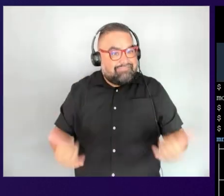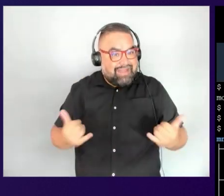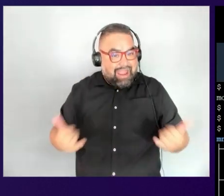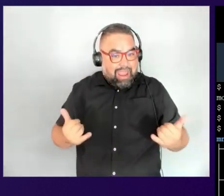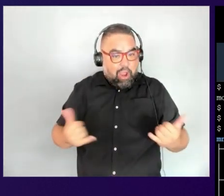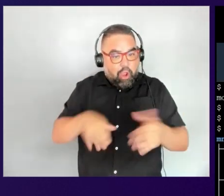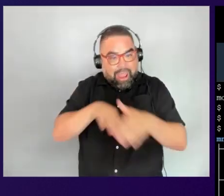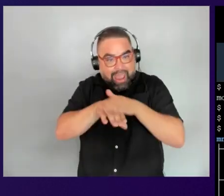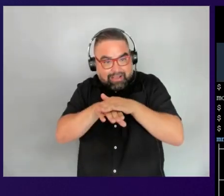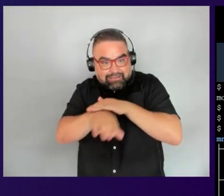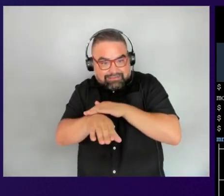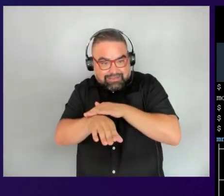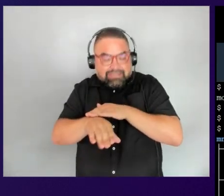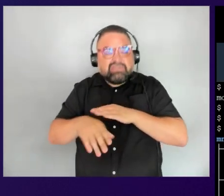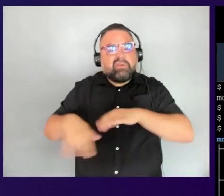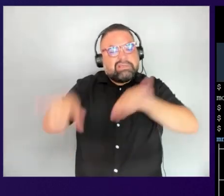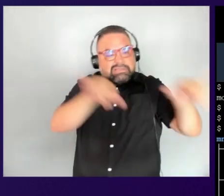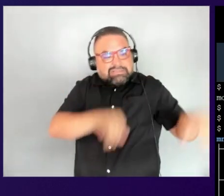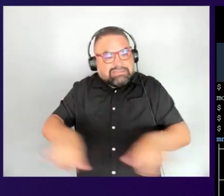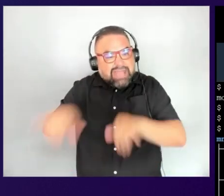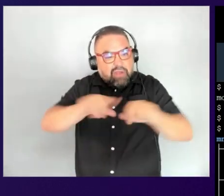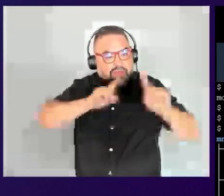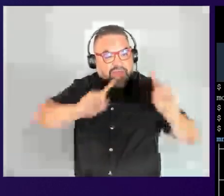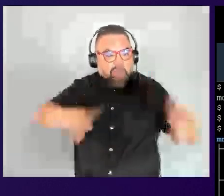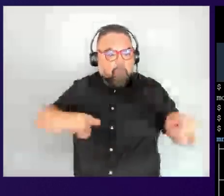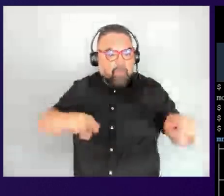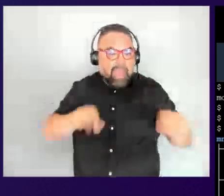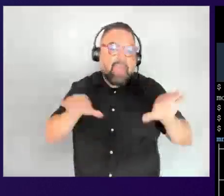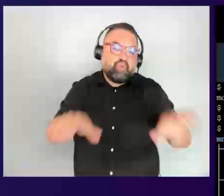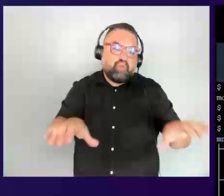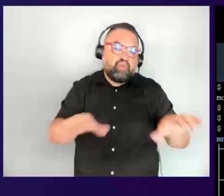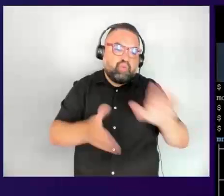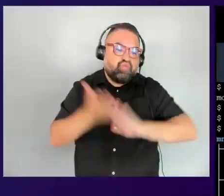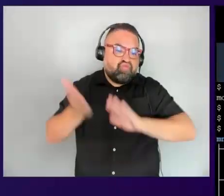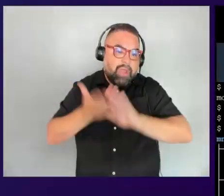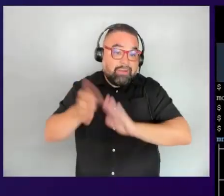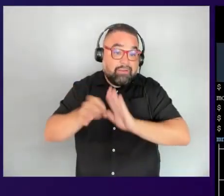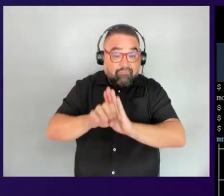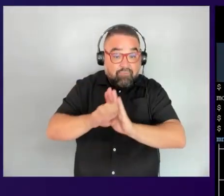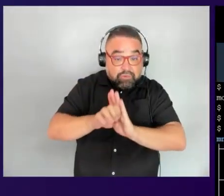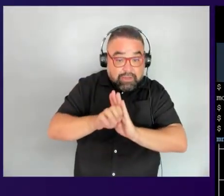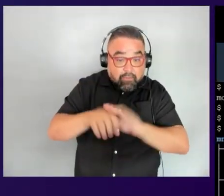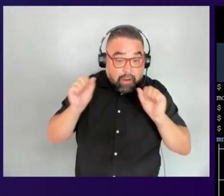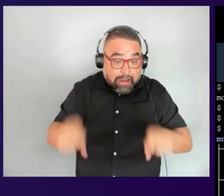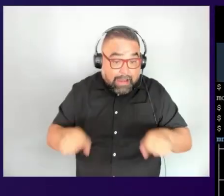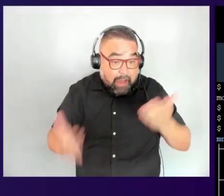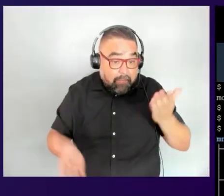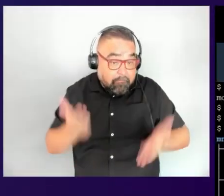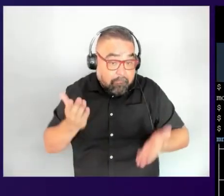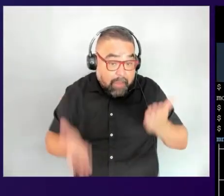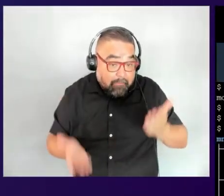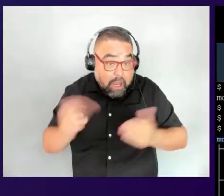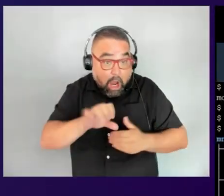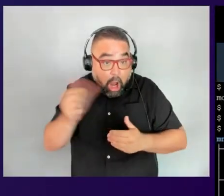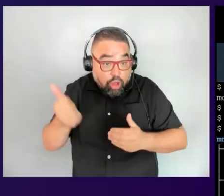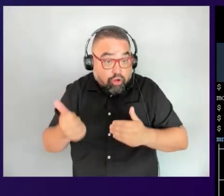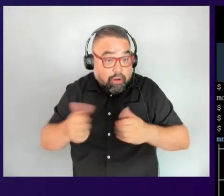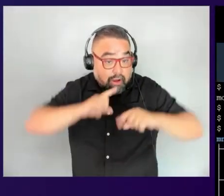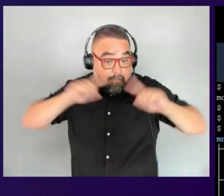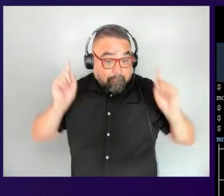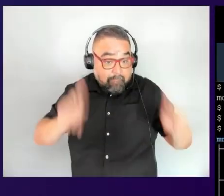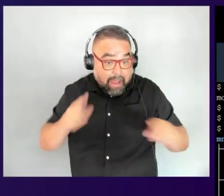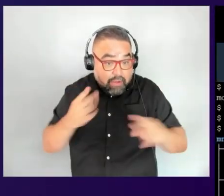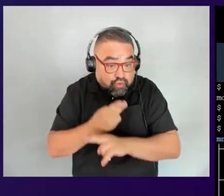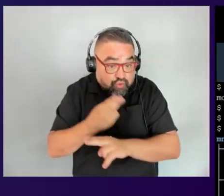standard Linux commands. For example, I can run tar command to create an archive file using